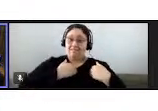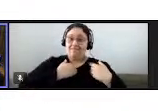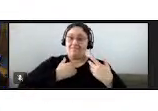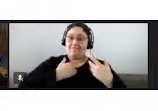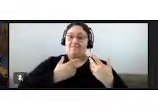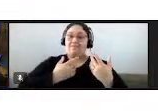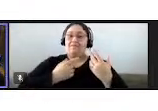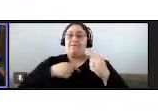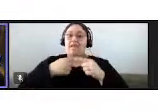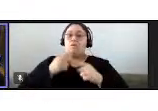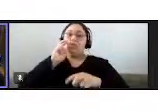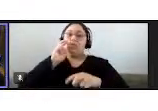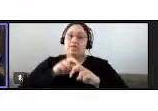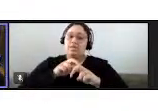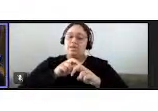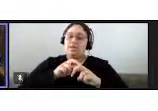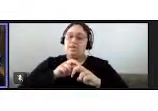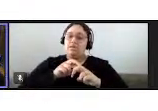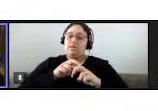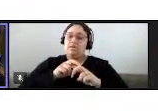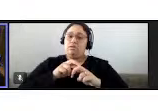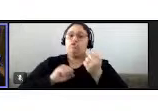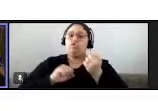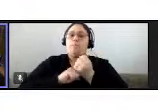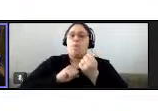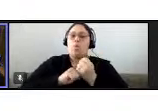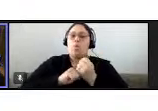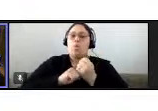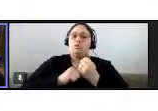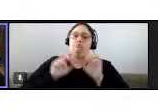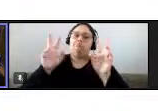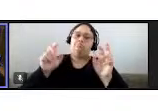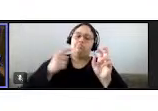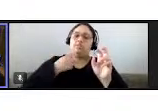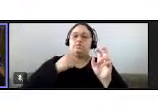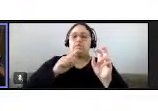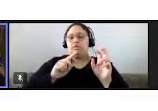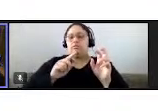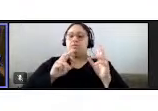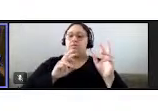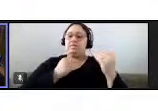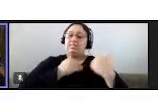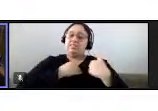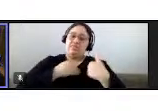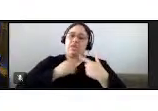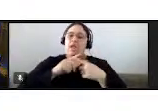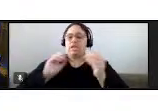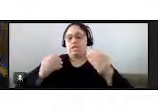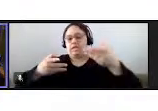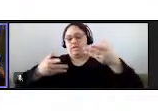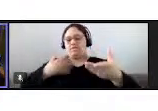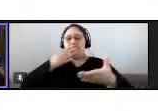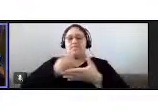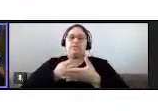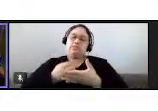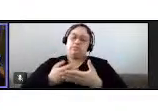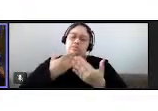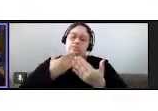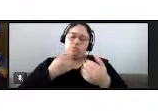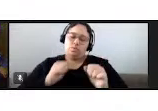you need to sort of support the segment of the safety if you give us the assurance now. Thank